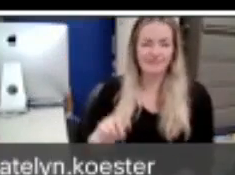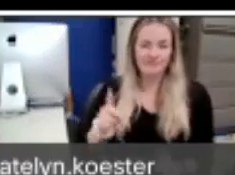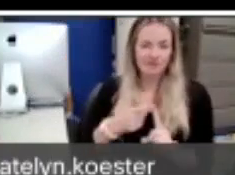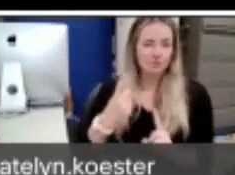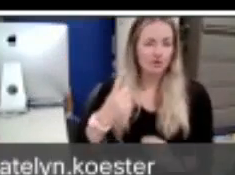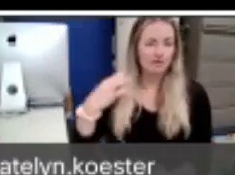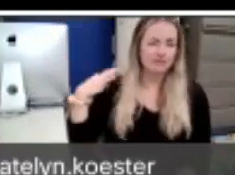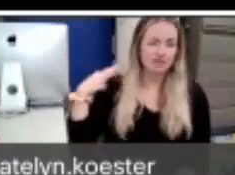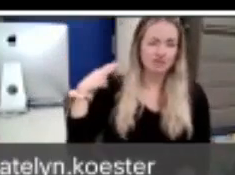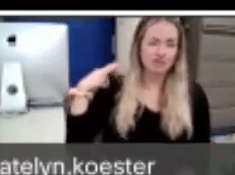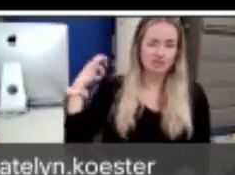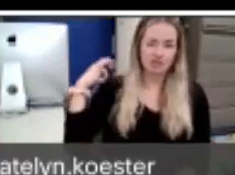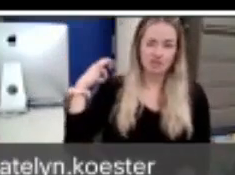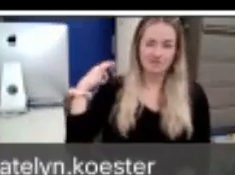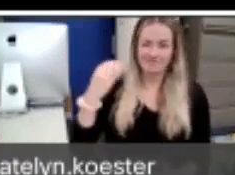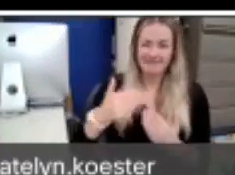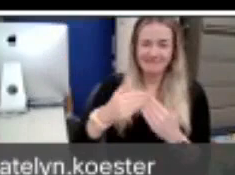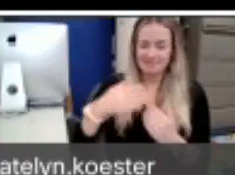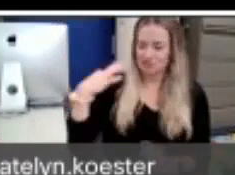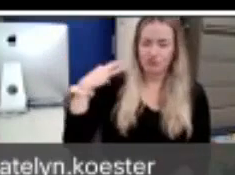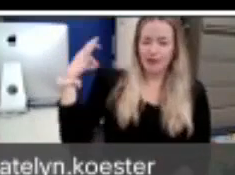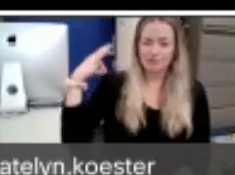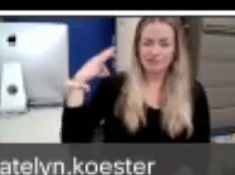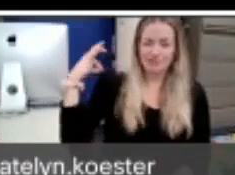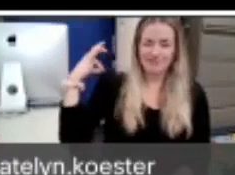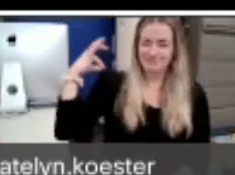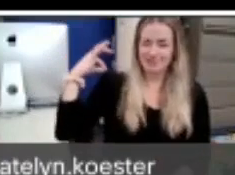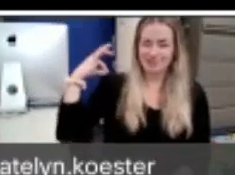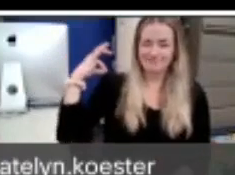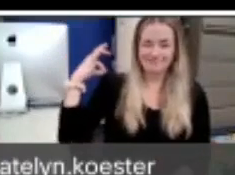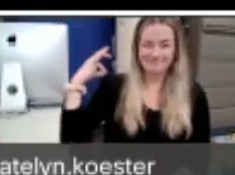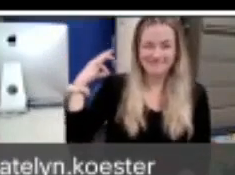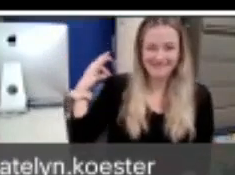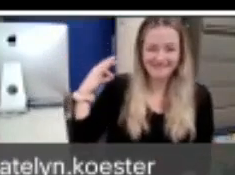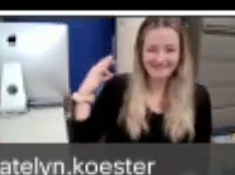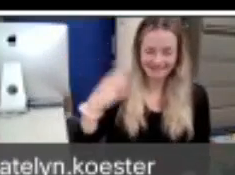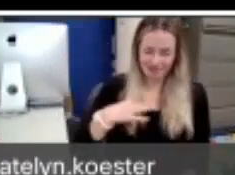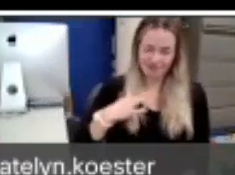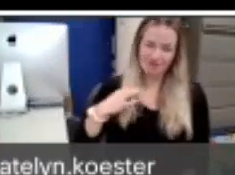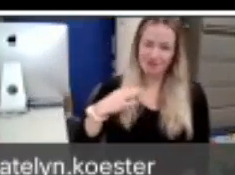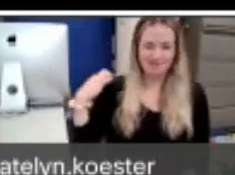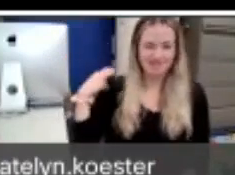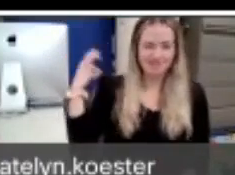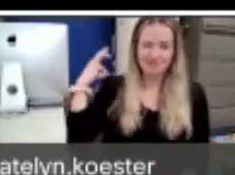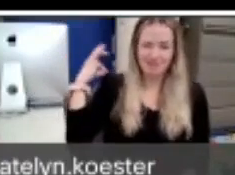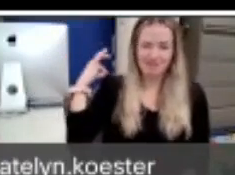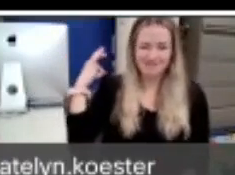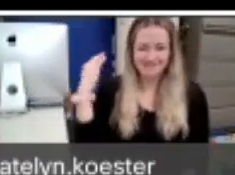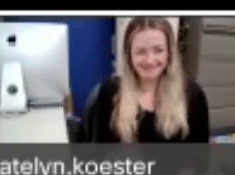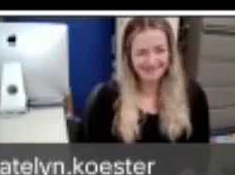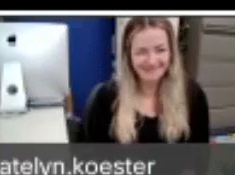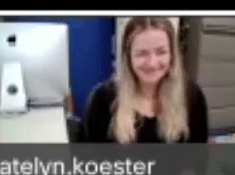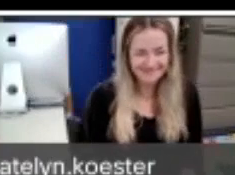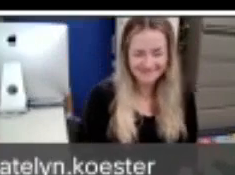Clothing. Now we can do some clothing signs. First, shirt. So easy. You just kind of grab your shirt. You're like, this is what it is. It's a shirt.